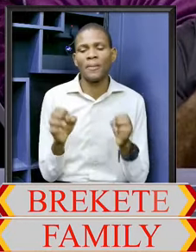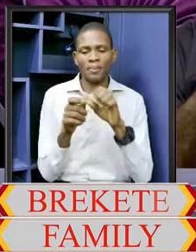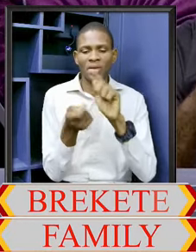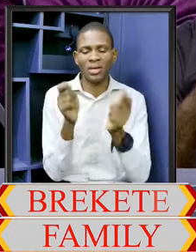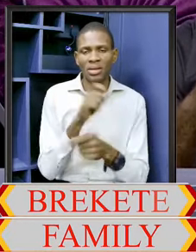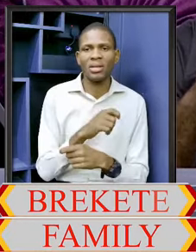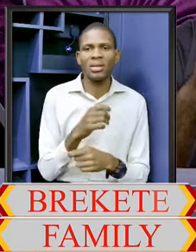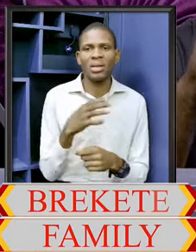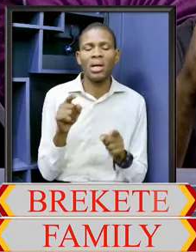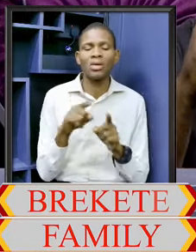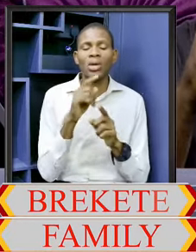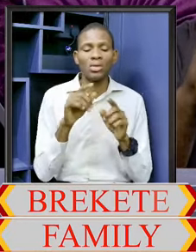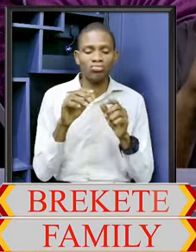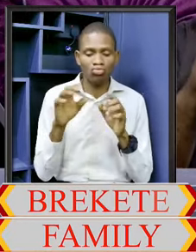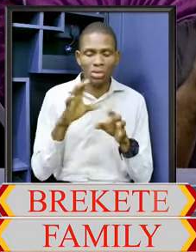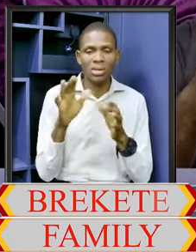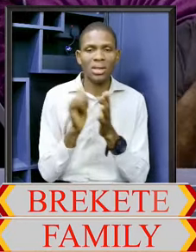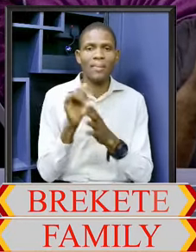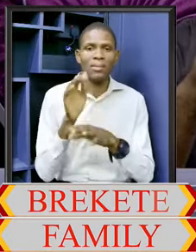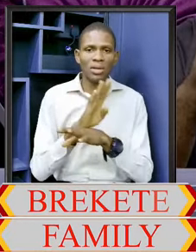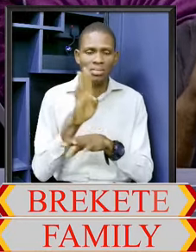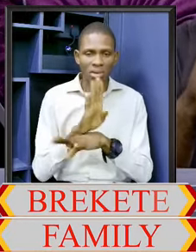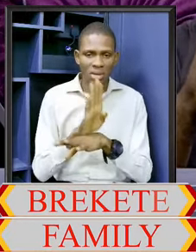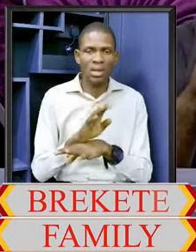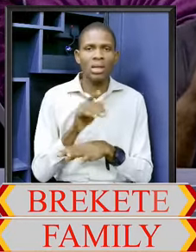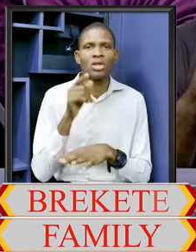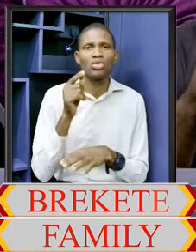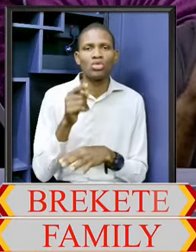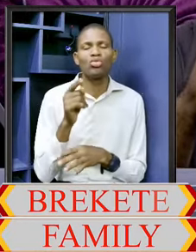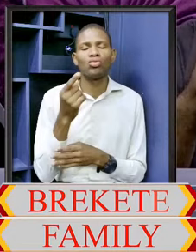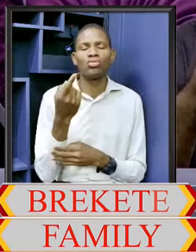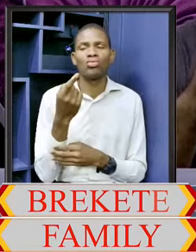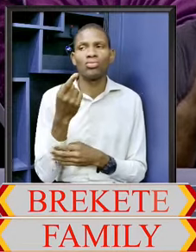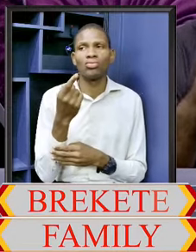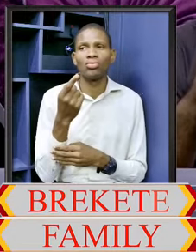you don't they learn things. You don't they get exposure. So it will change, you go update them. Just like